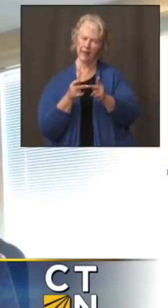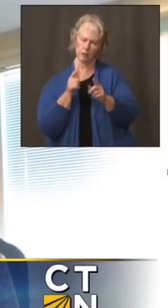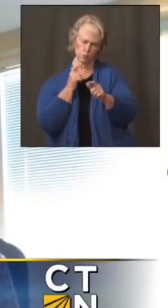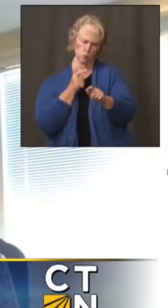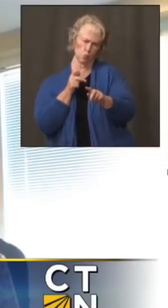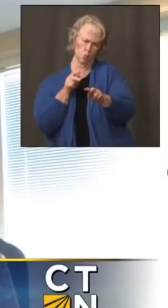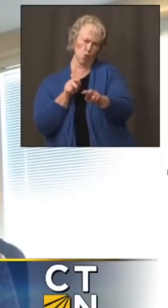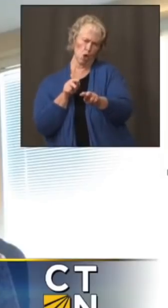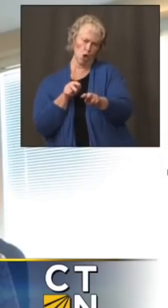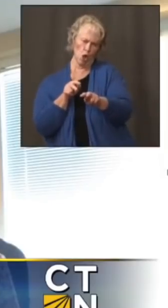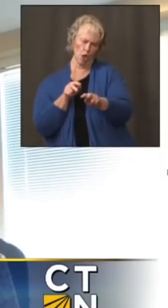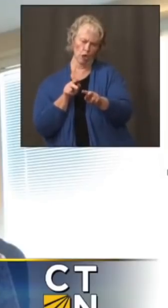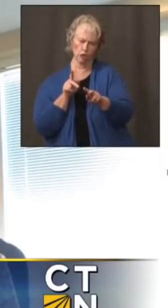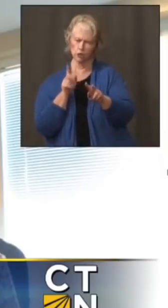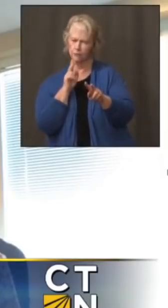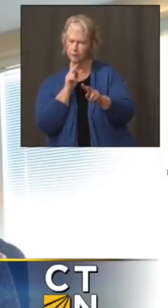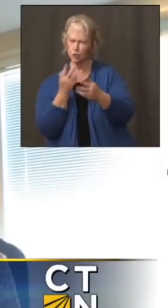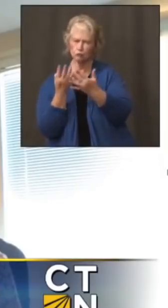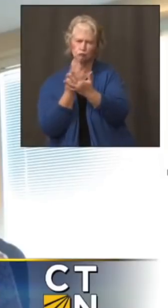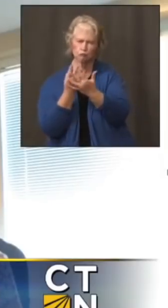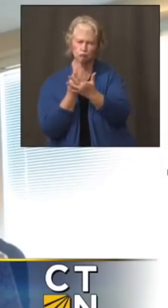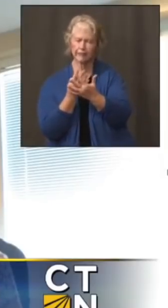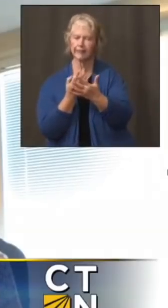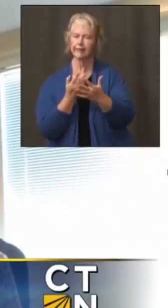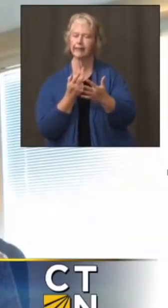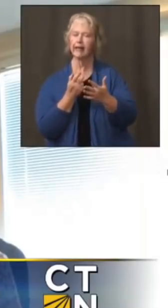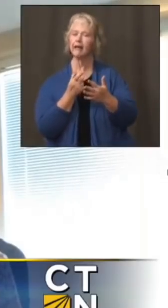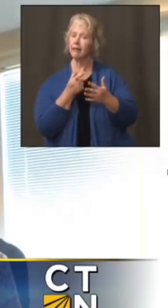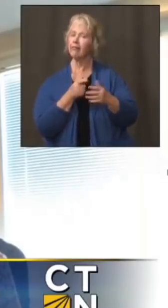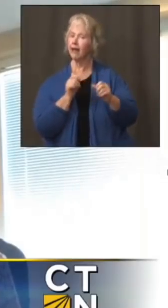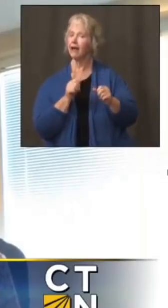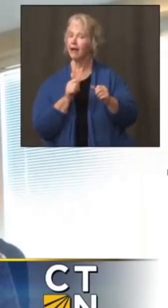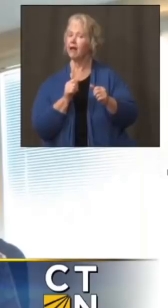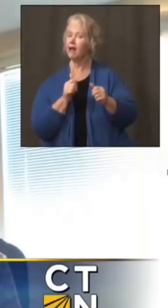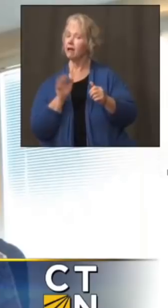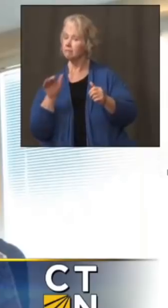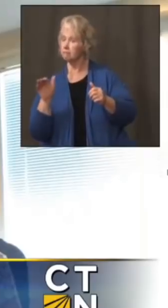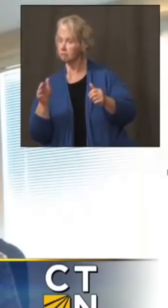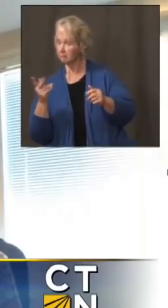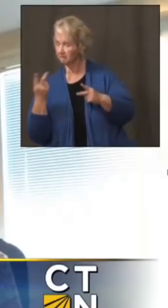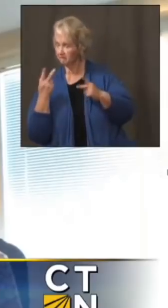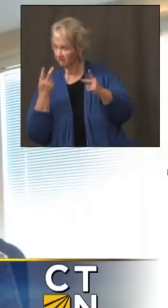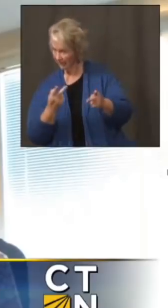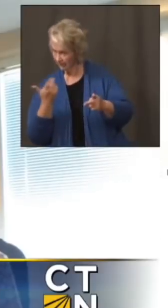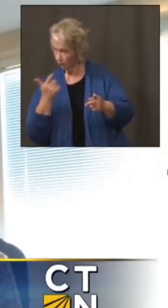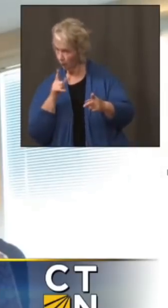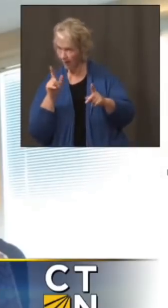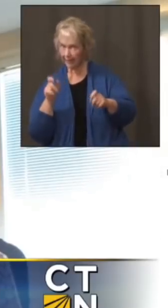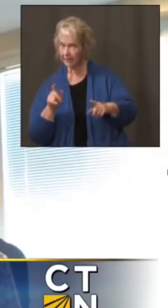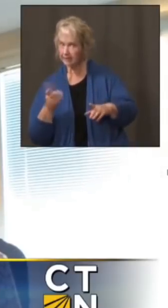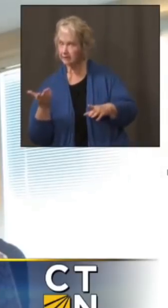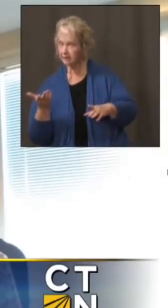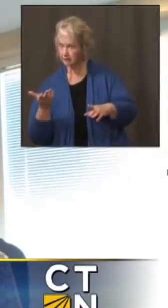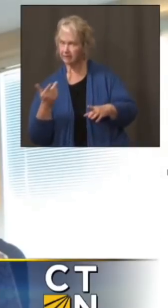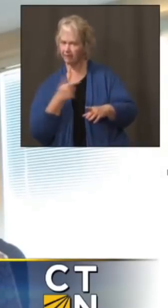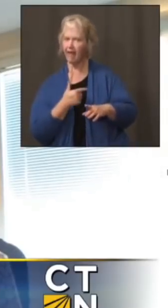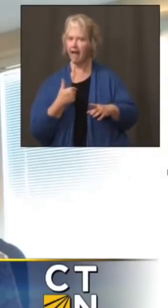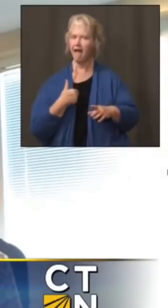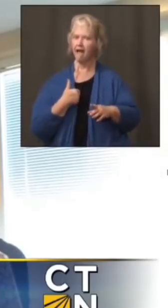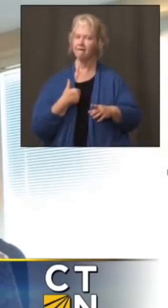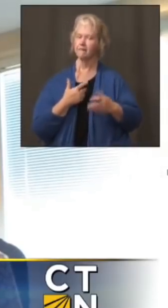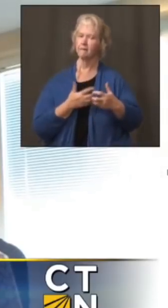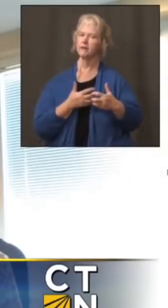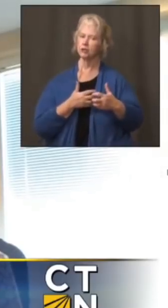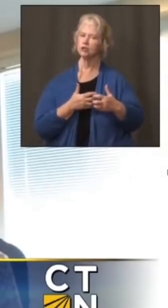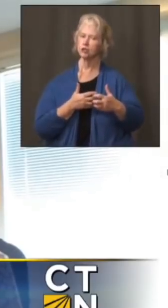with the screening that needs to be done. And they can offer testing to visitors with some of the machines that the